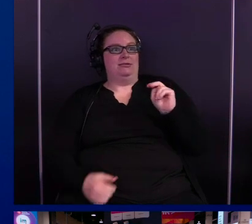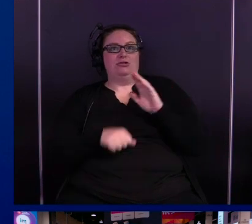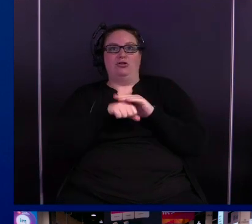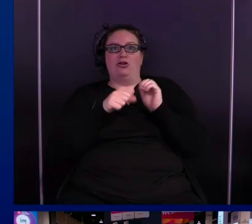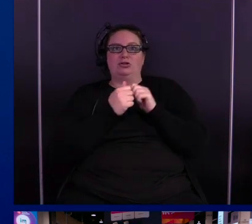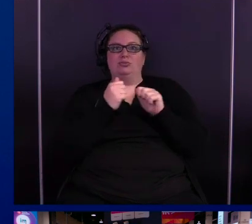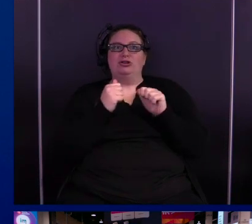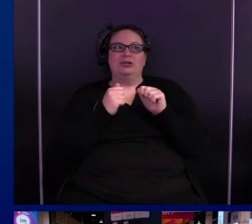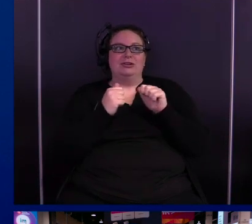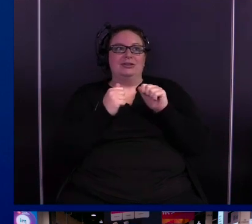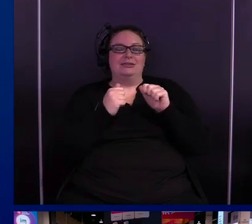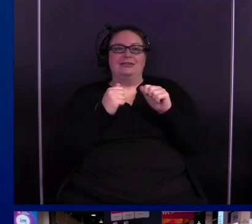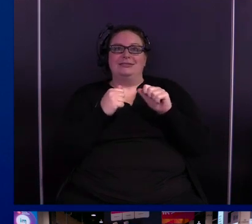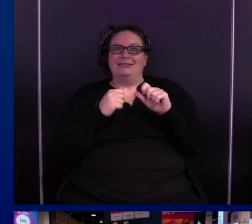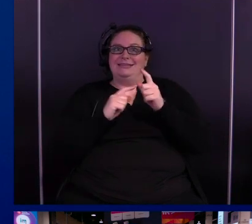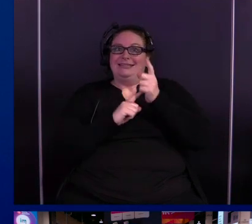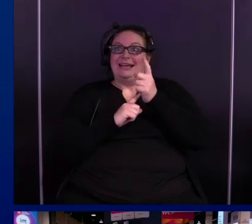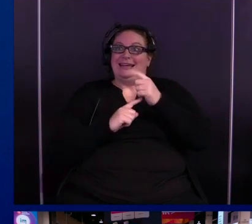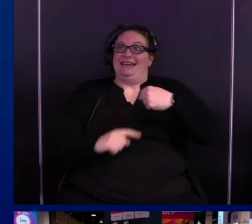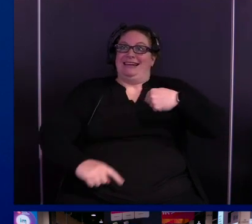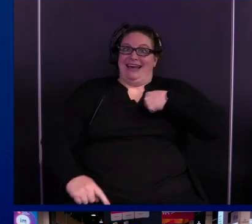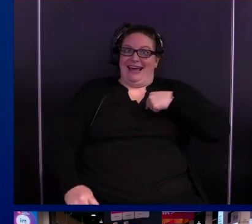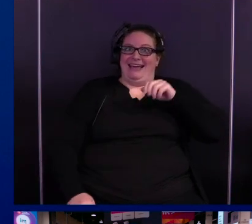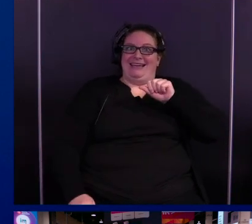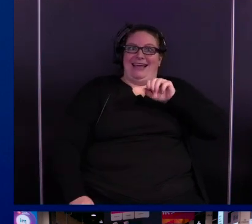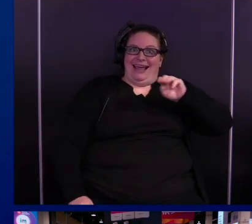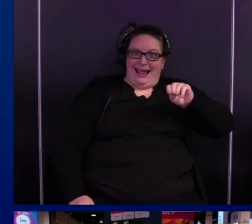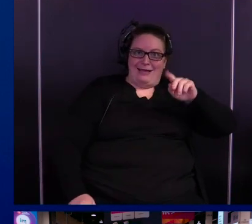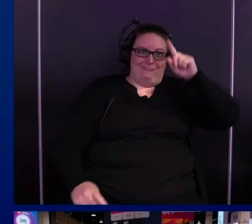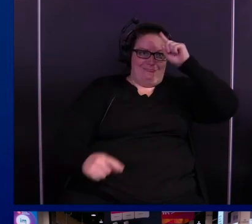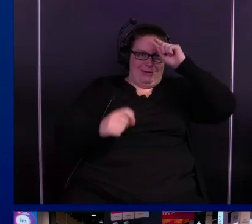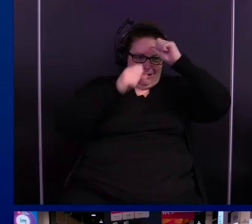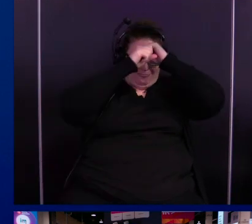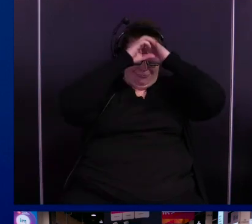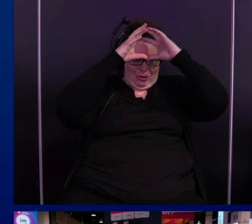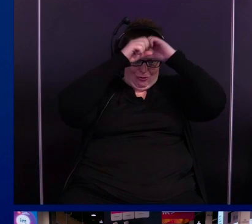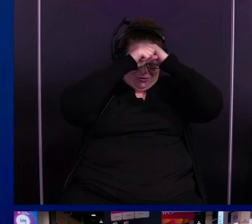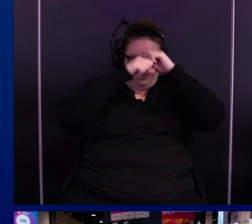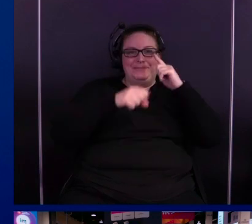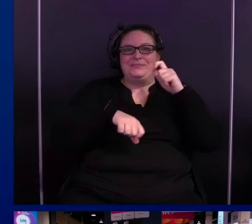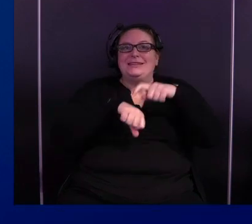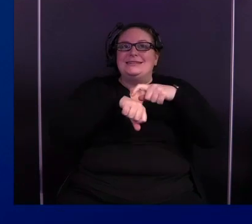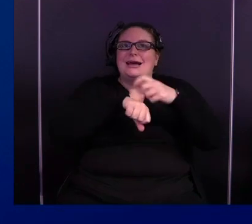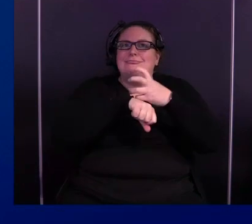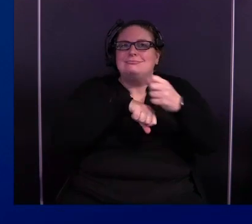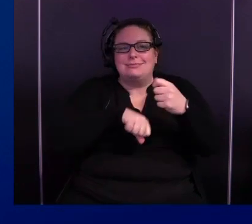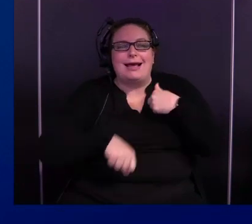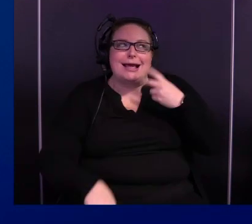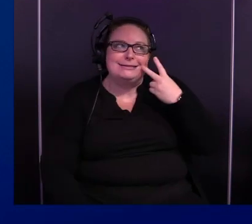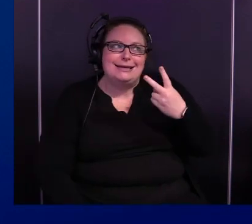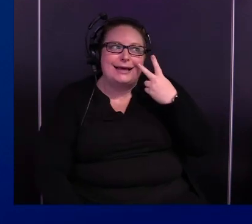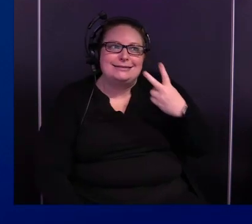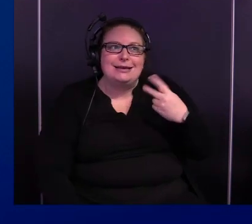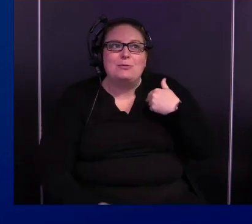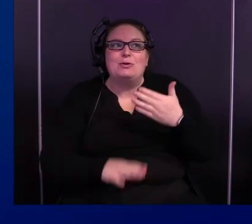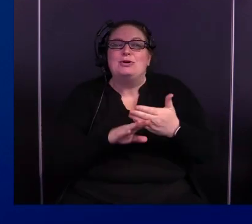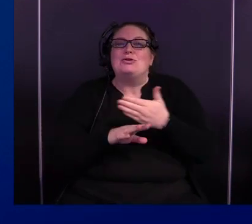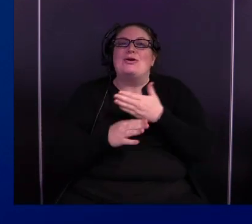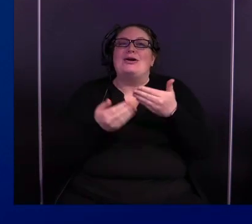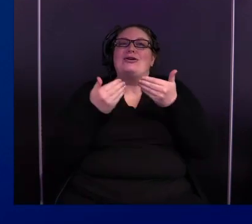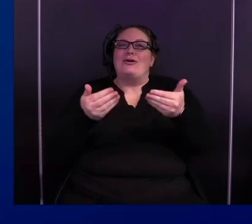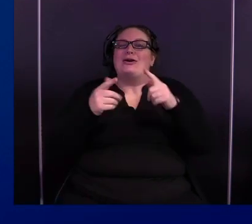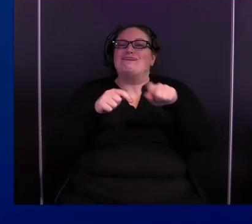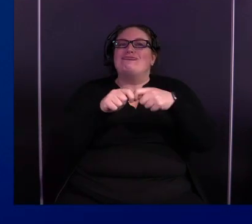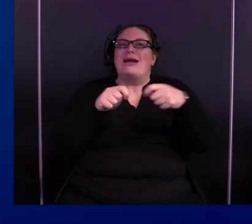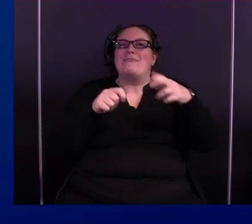am mind blown at that. I am running out of time with I see that, yes. So we're going to go ahead and wrap up here.